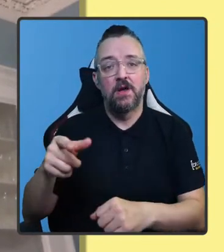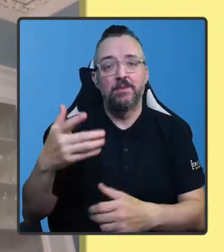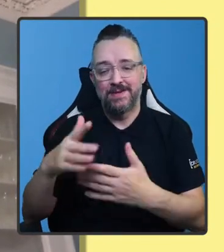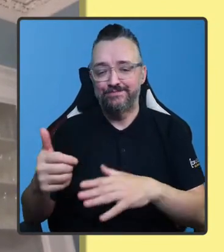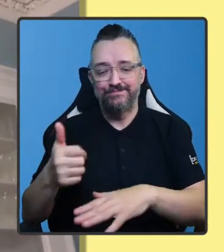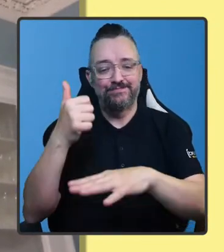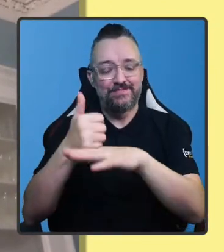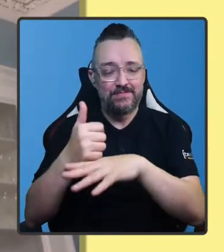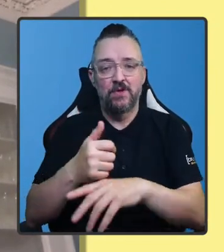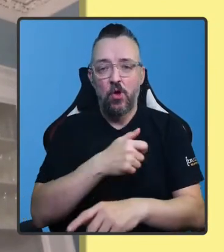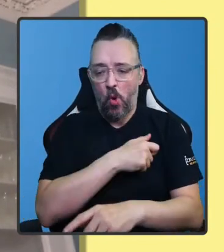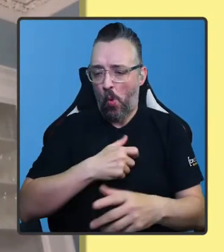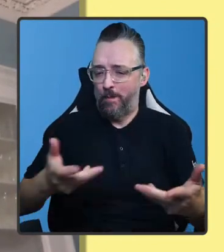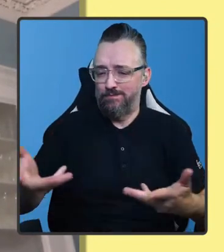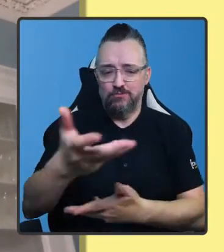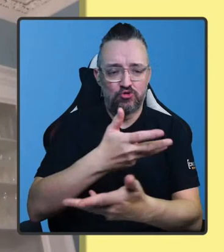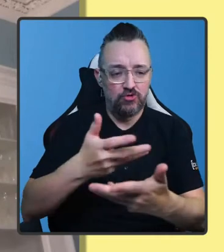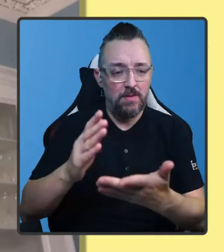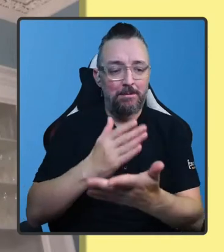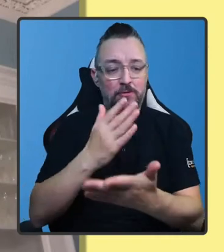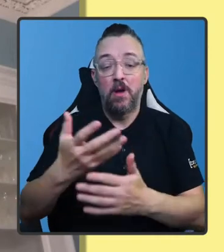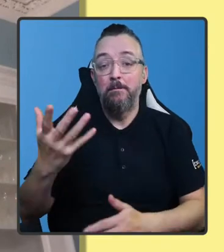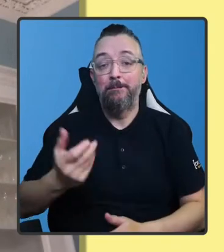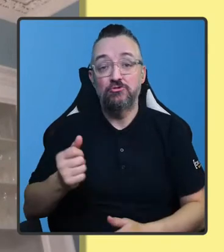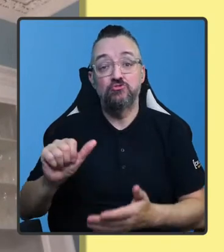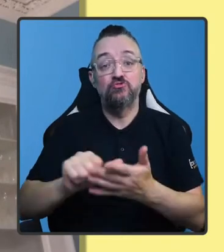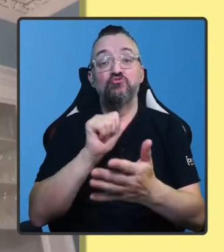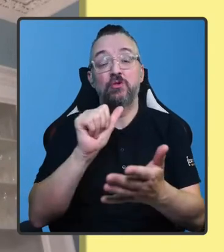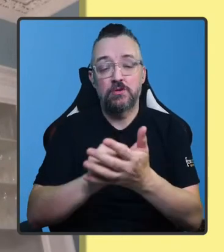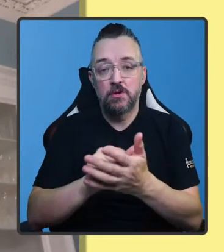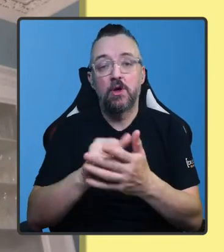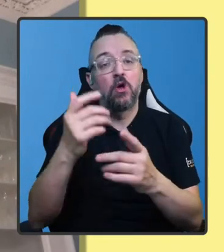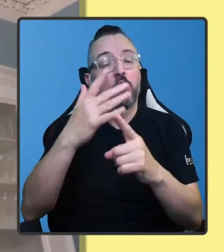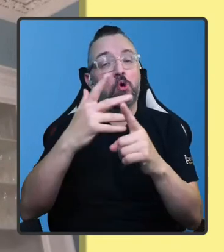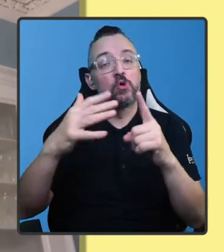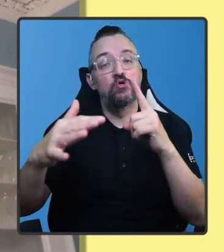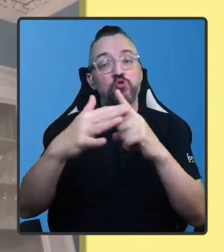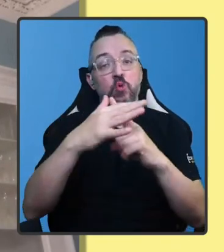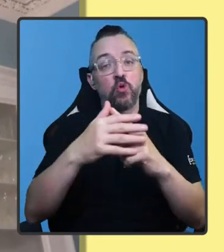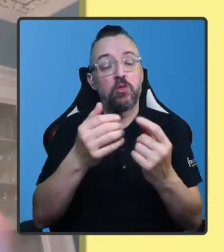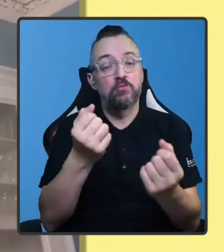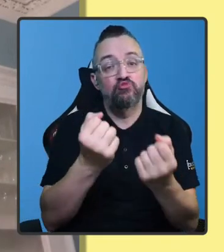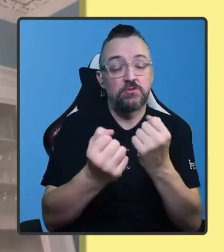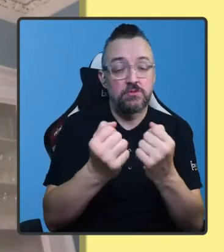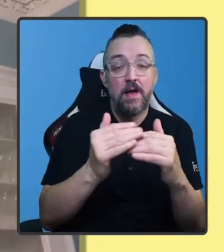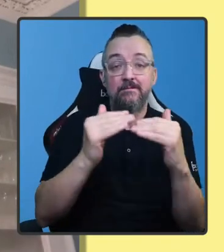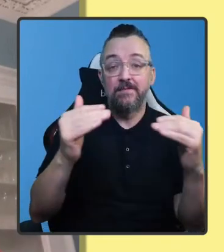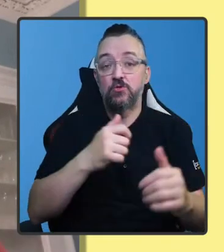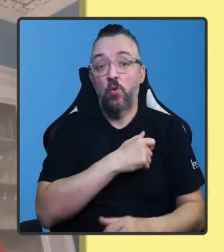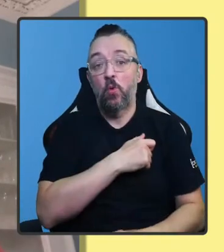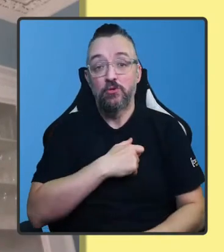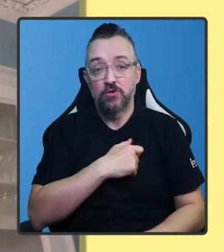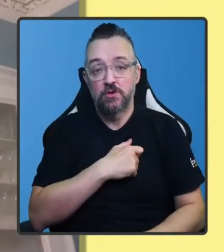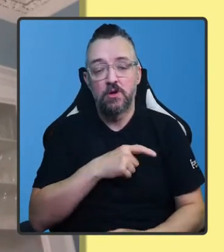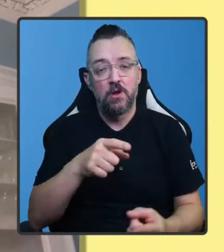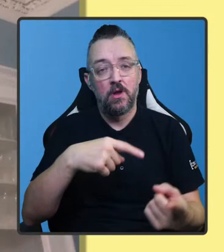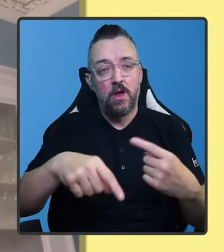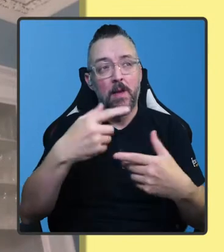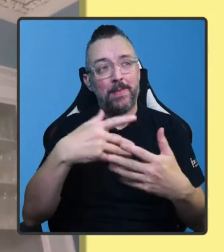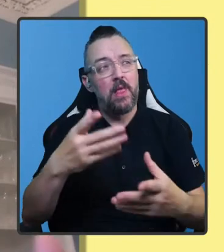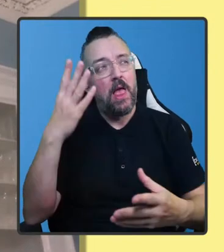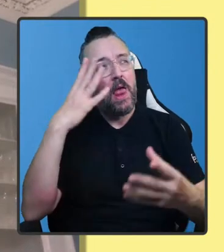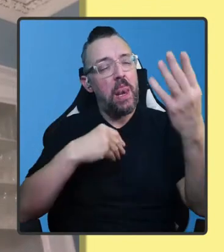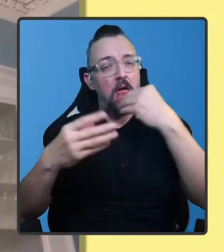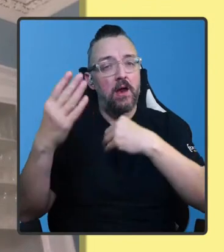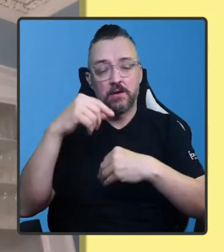ensure pension policies are fit for purpose, the Social Justice and Fairness Commission noted one of the key lessons of UK pension